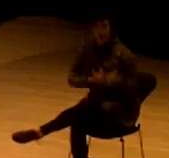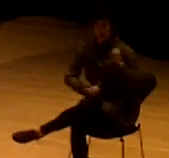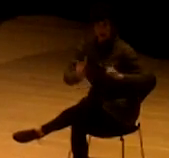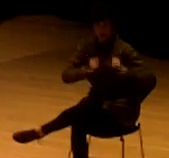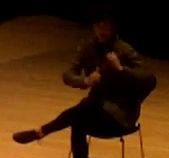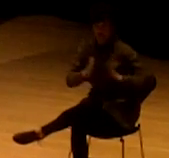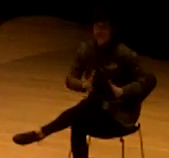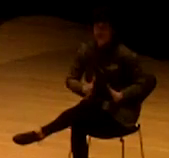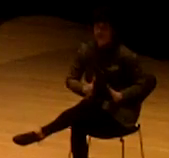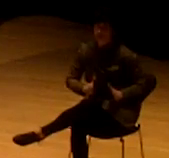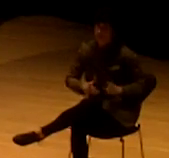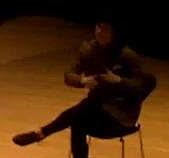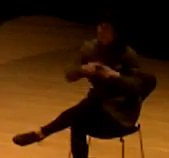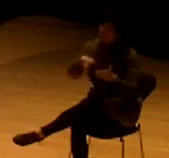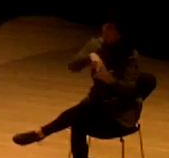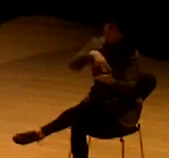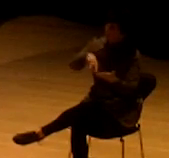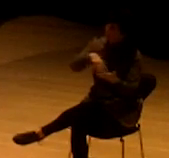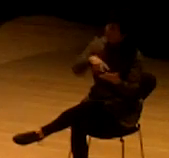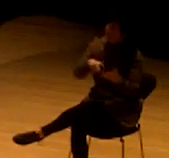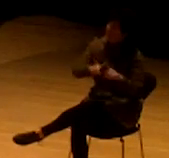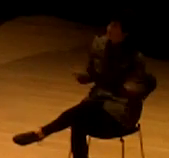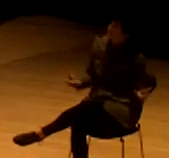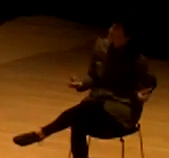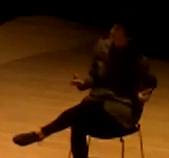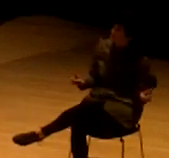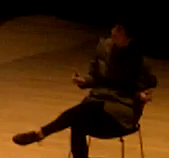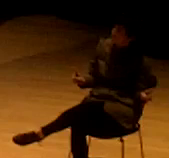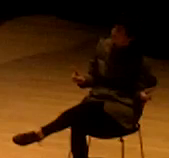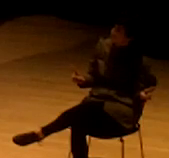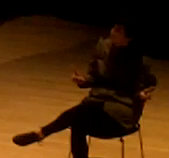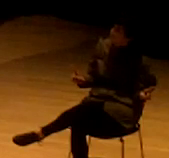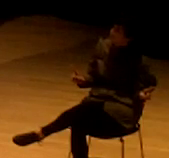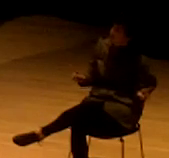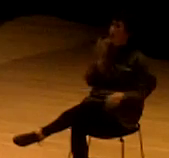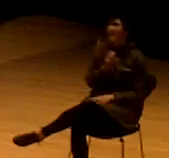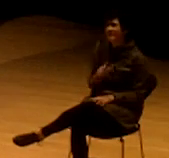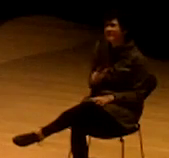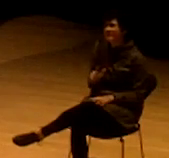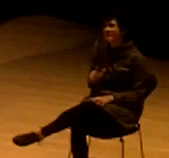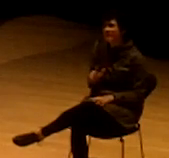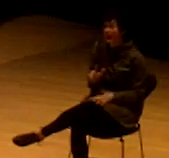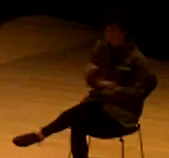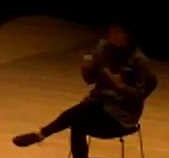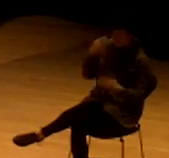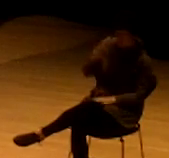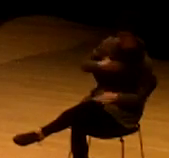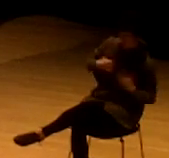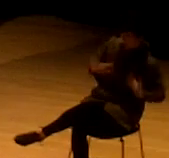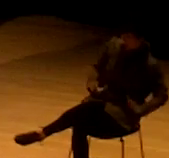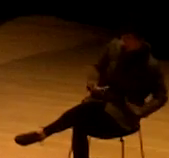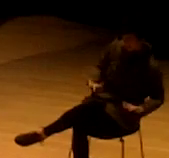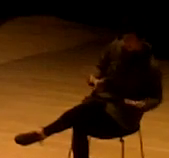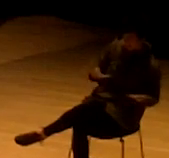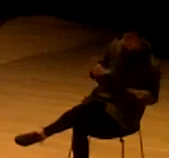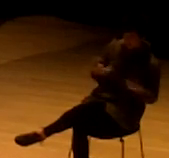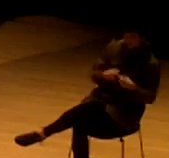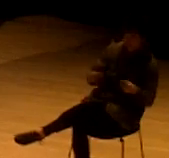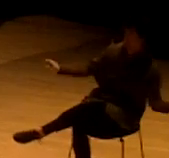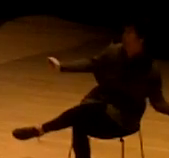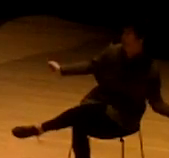There's a vulnerability and exposure. I mean, well, You all saw my body, right? I think,